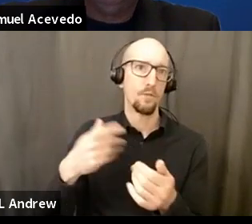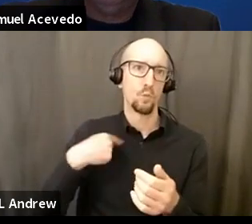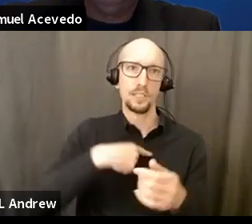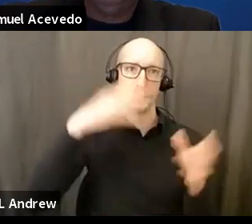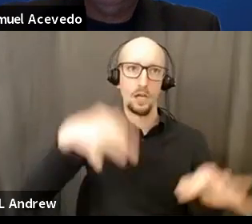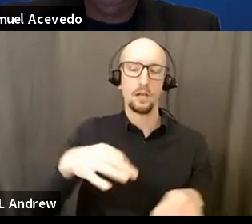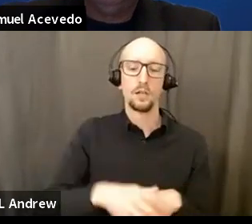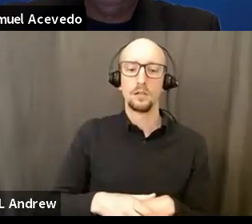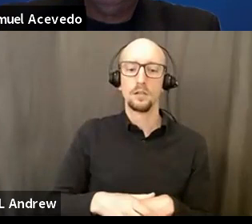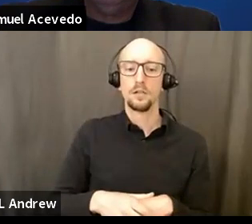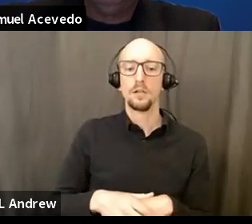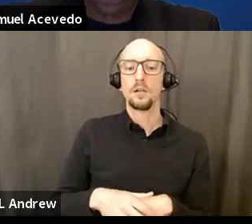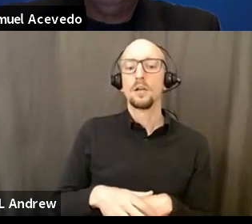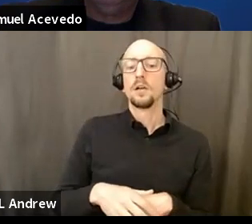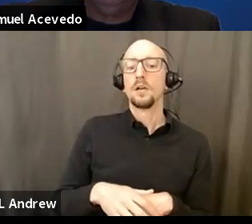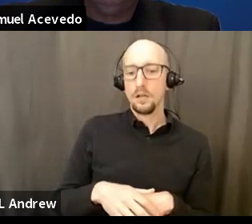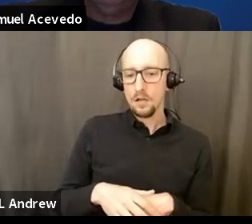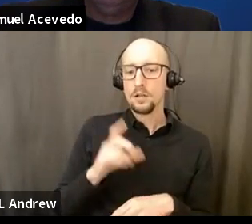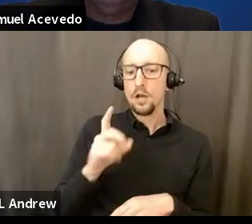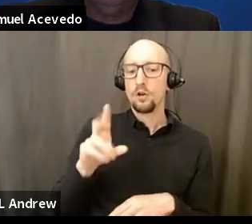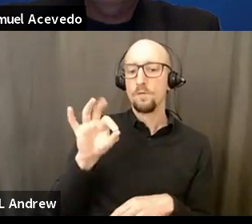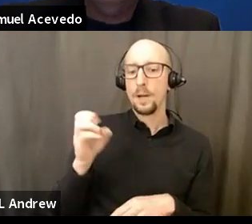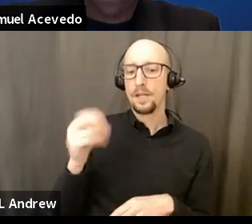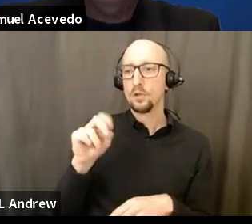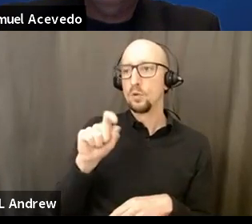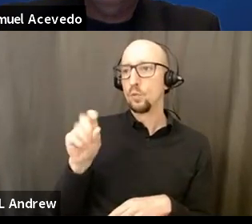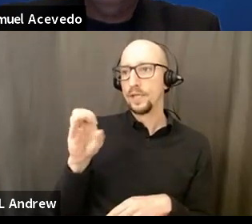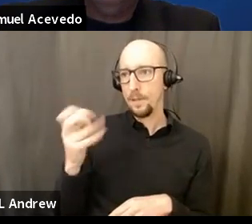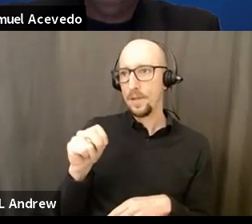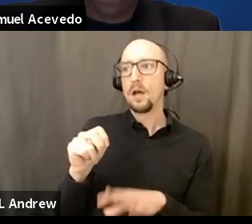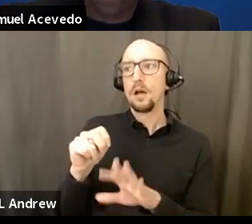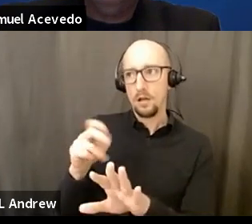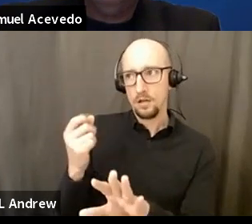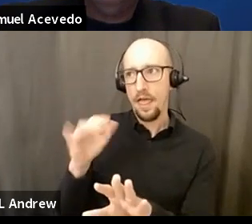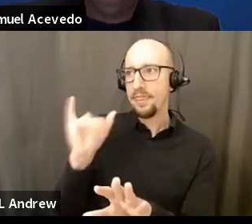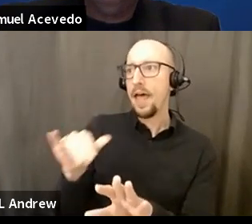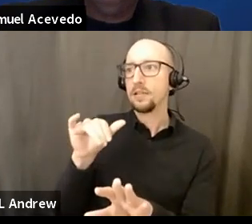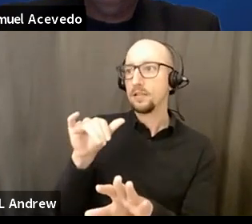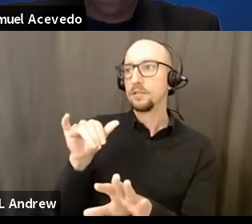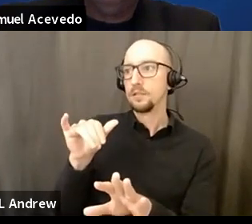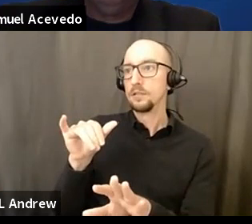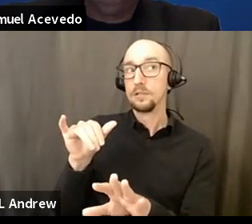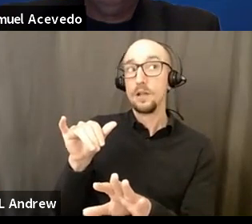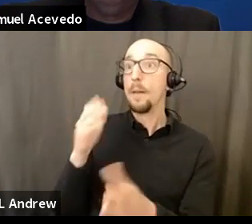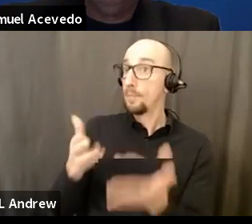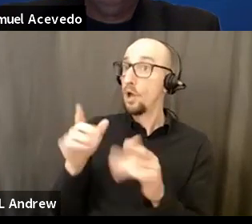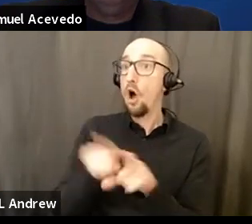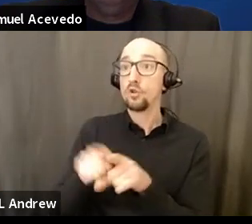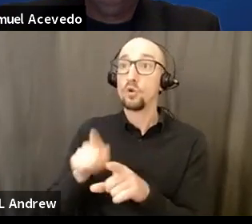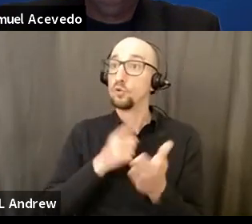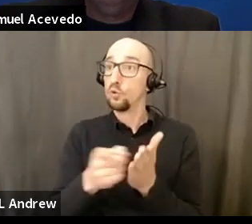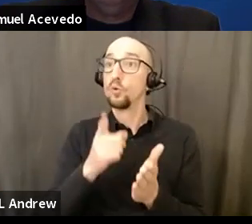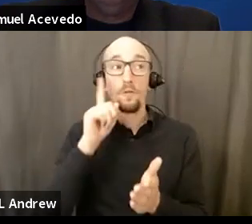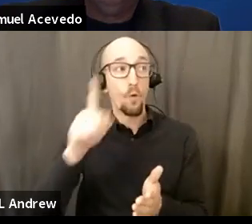do want to say that does not mean that the same is not true for students outside of BPS. Thank you. Yes, that is correct.